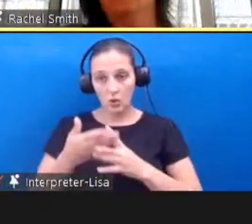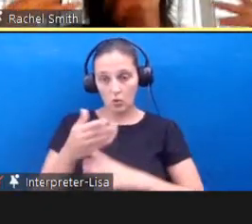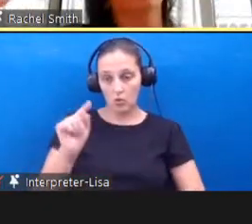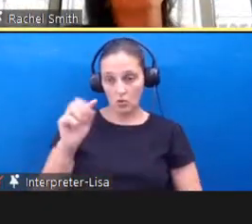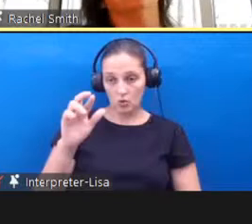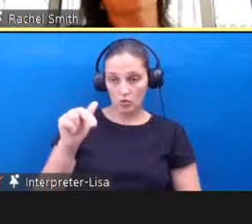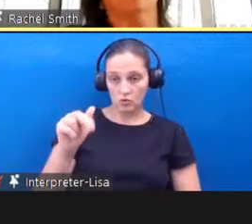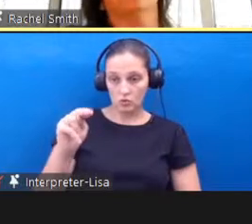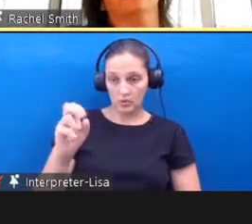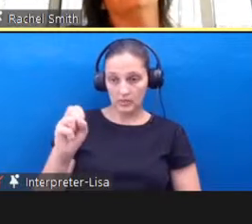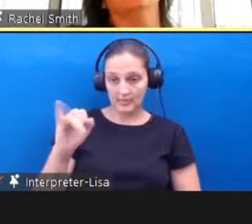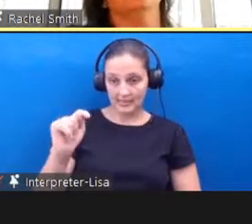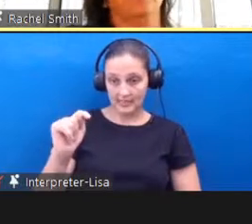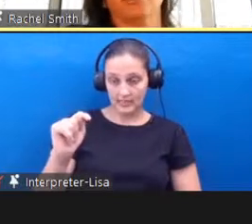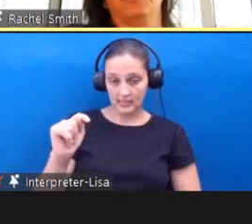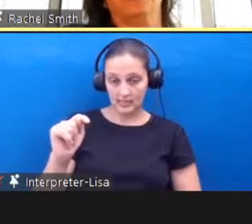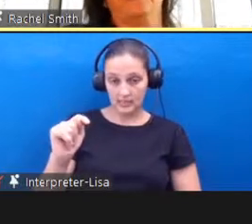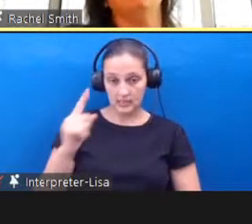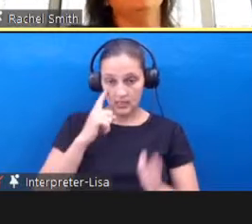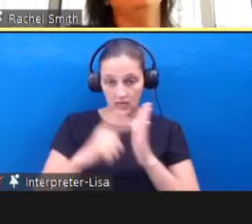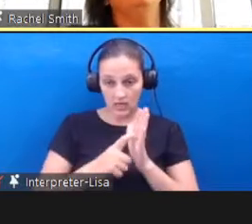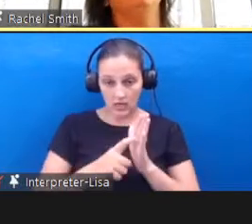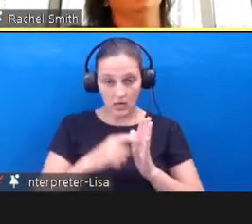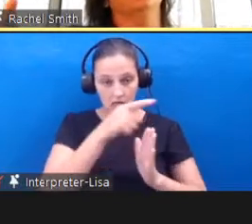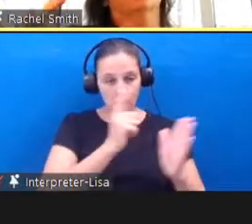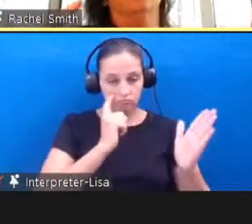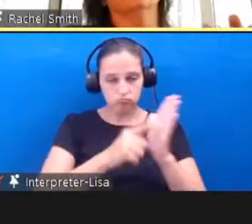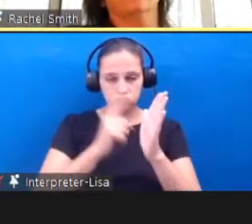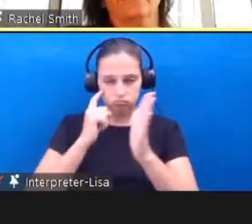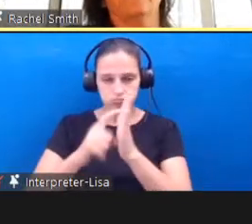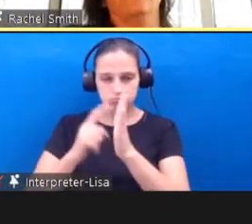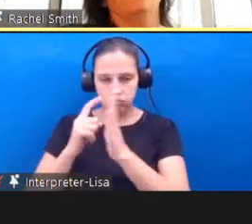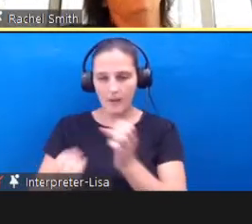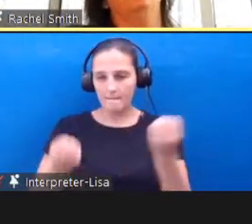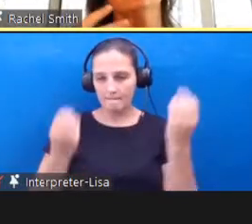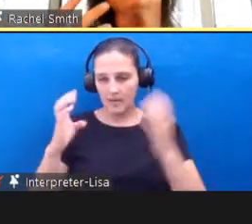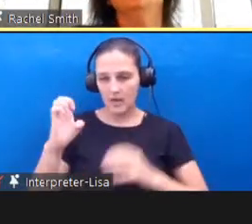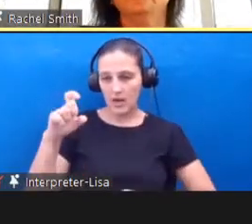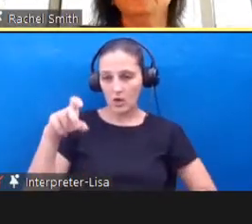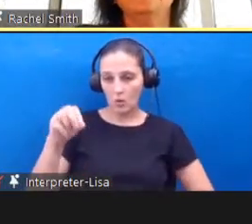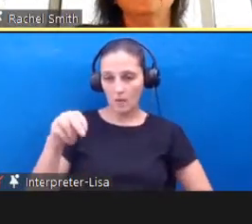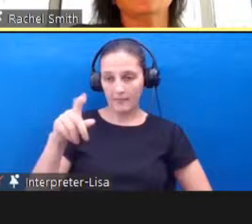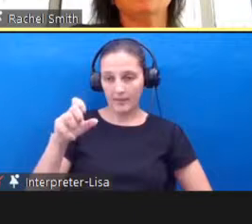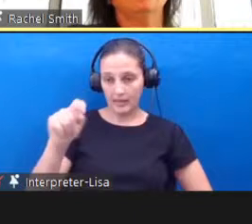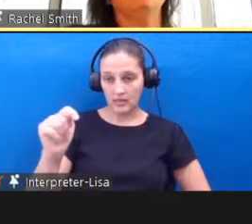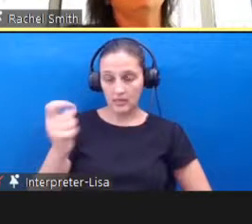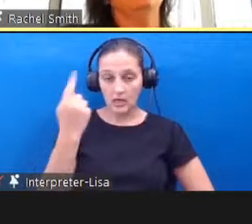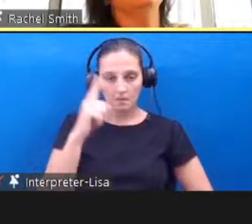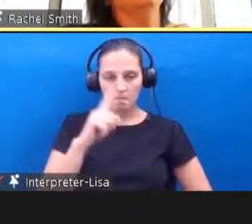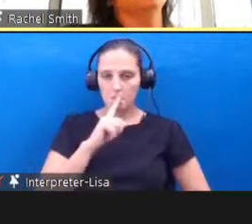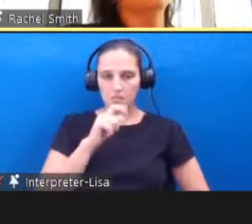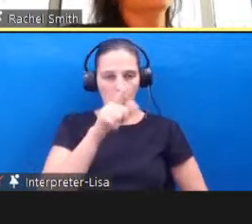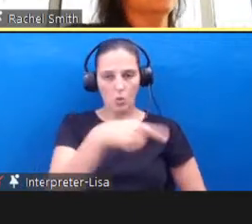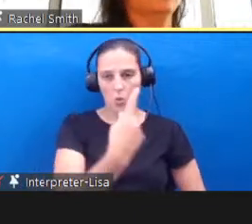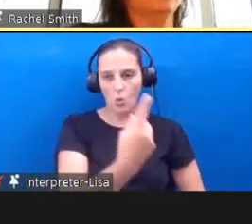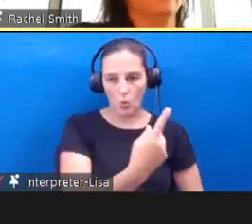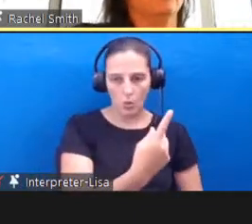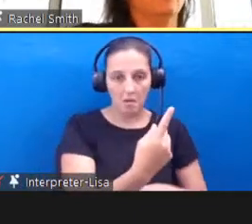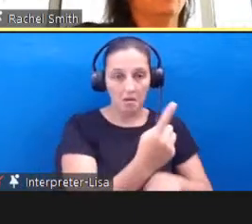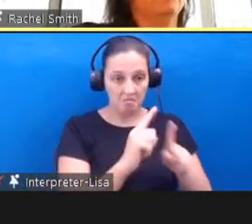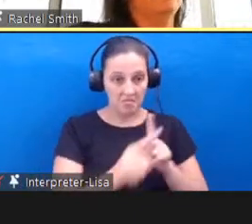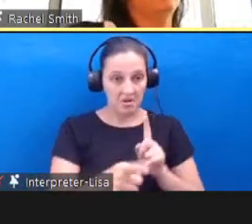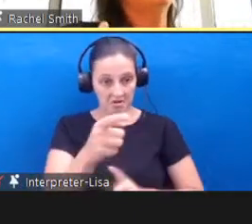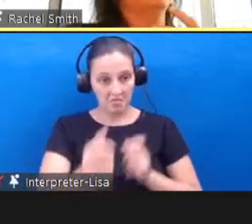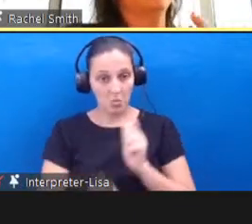detection, Kepler has discovered thousands of exoplanets, many of which are Earth-like. It's not the only detection method, but it is the most successful